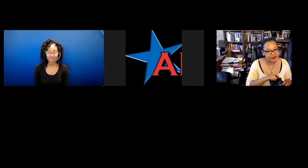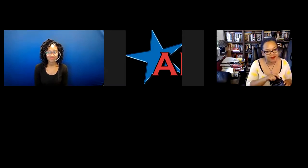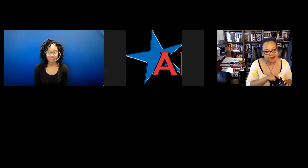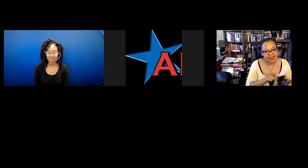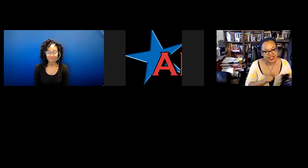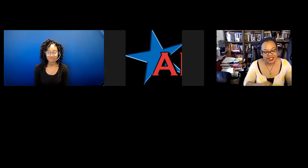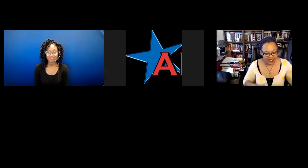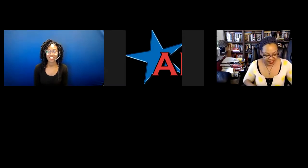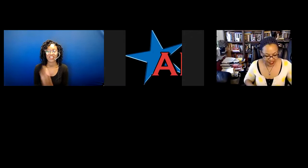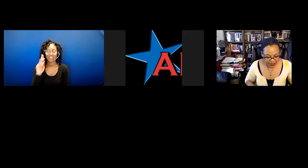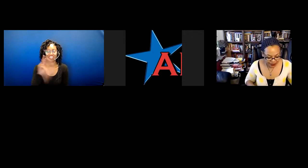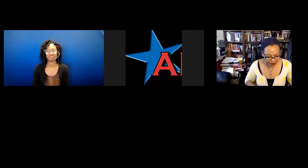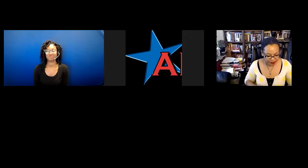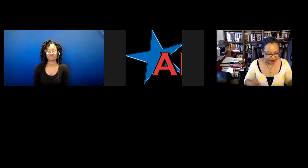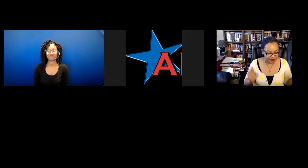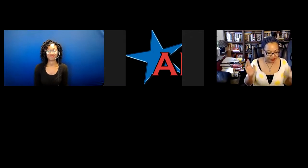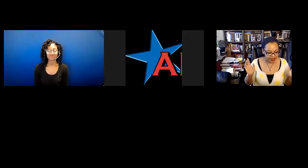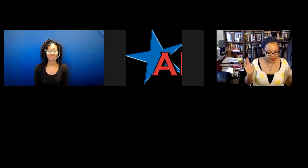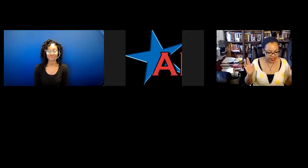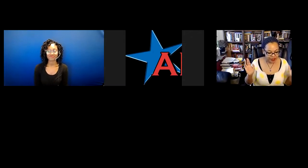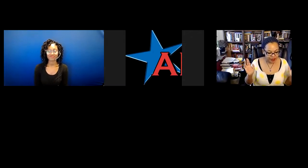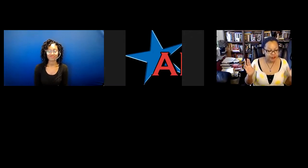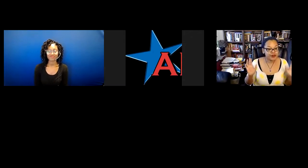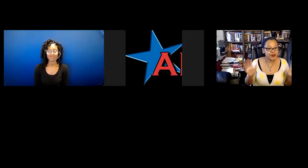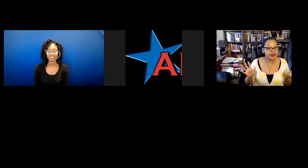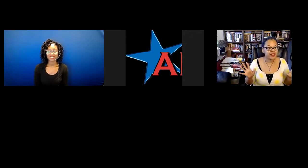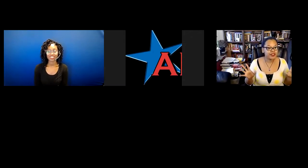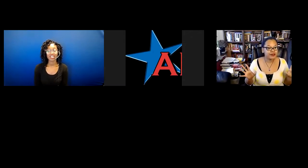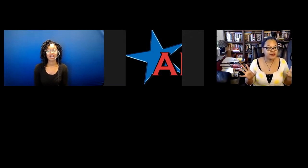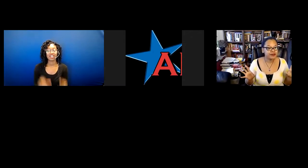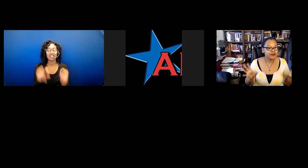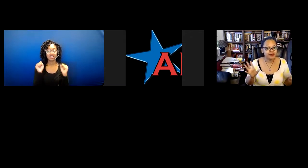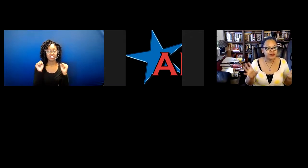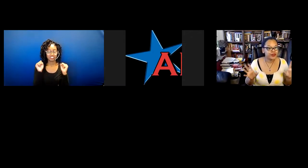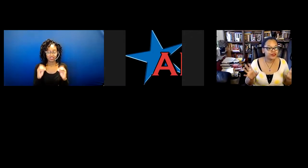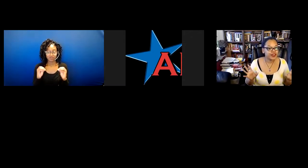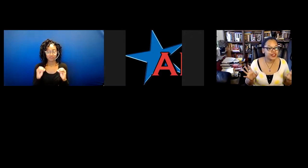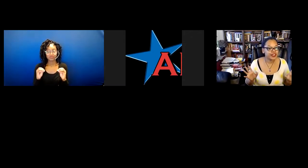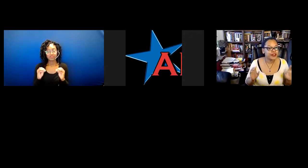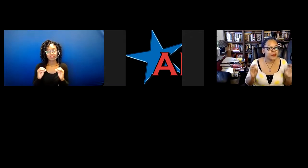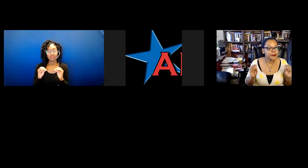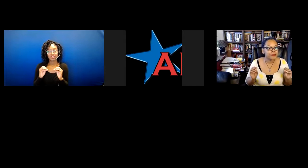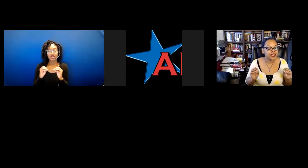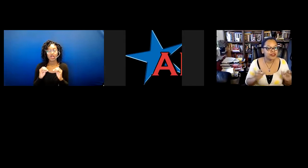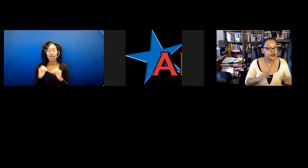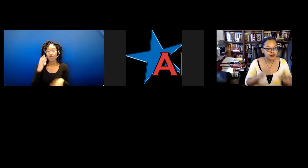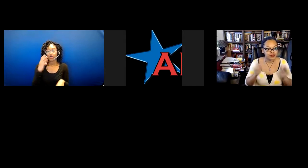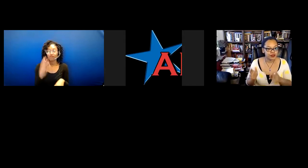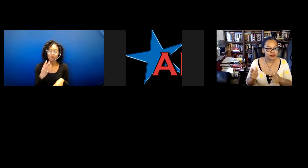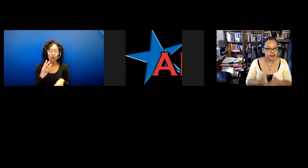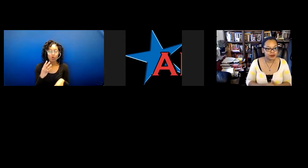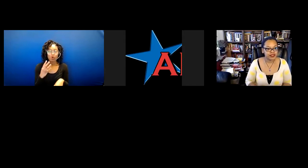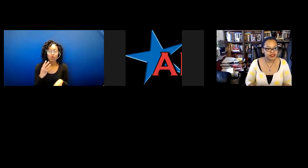Okay, so there are four or five main